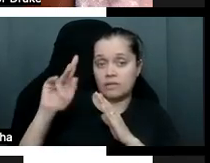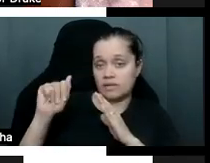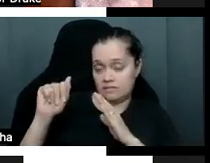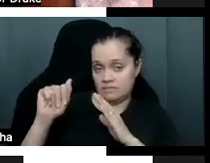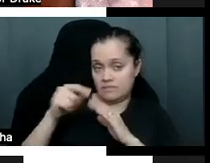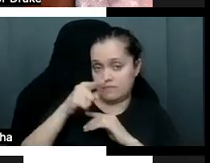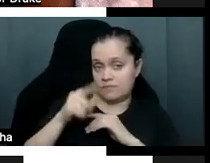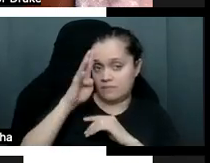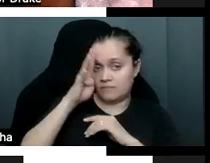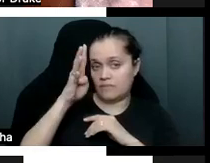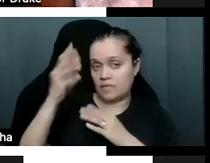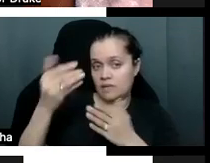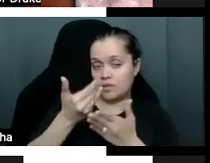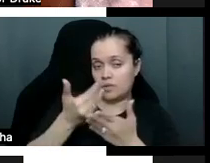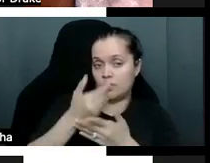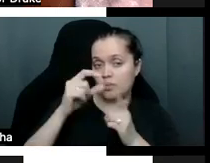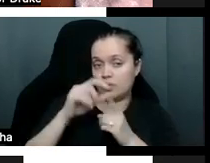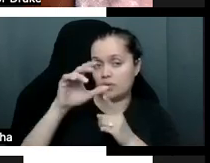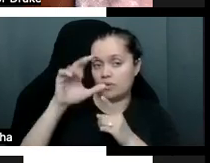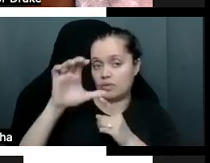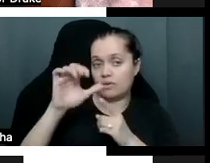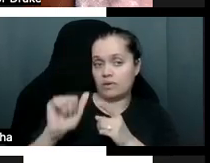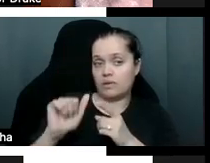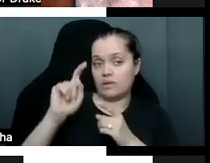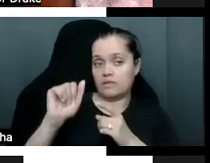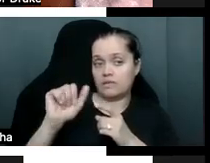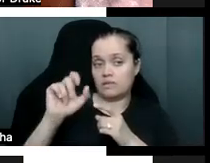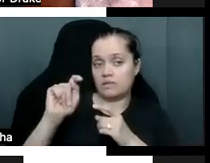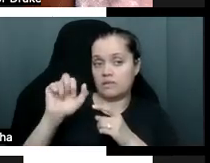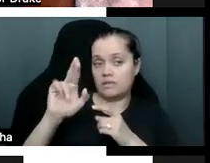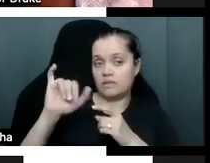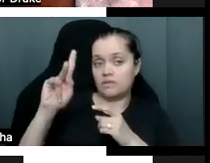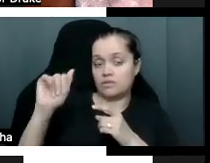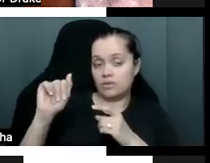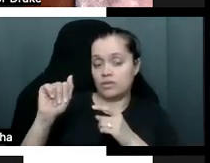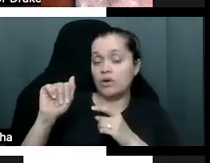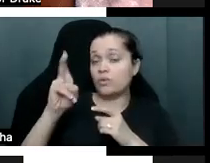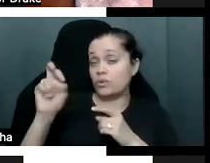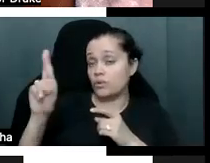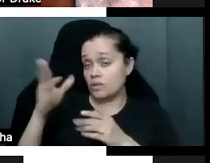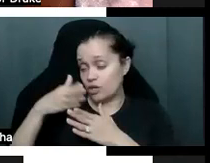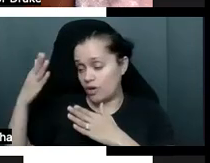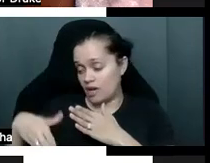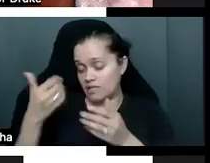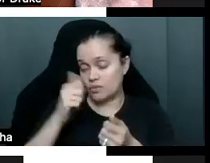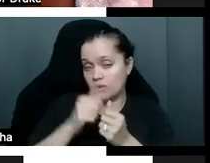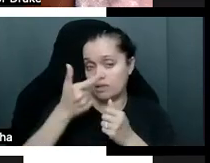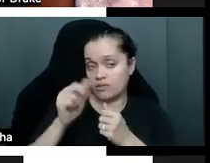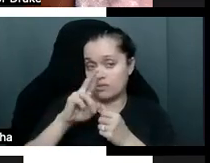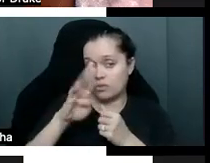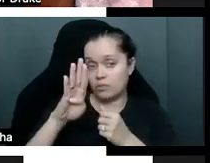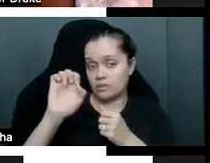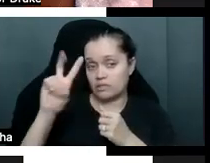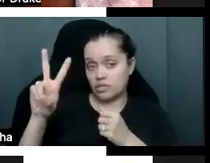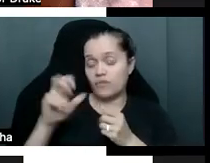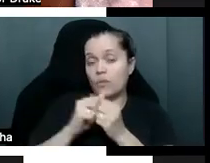up a new word, katastroika, for what happens here when the Soviet Union ends under Gorbachev without